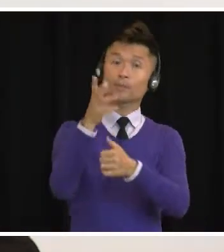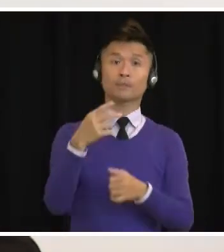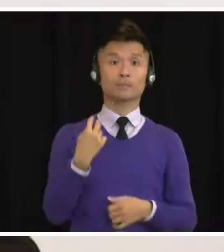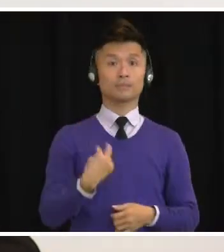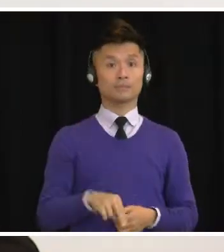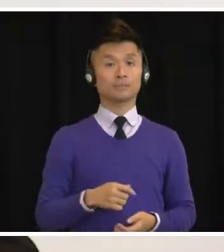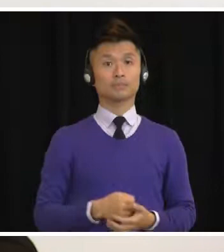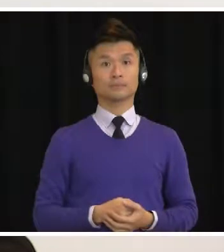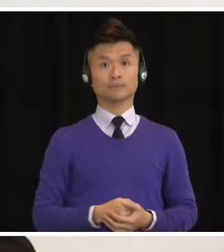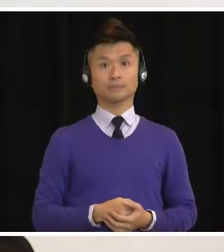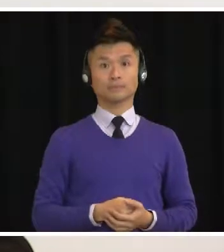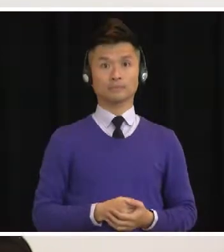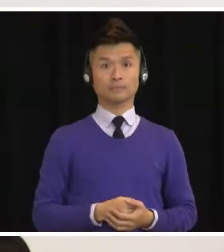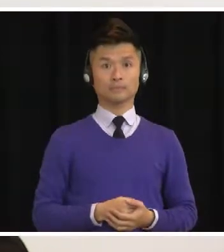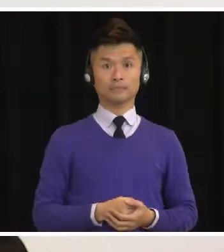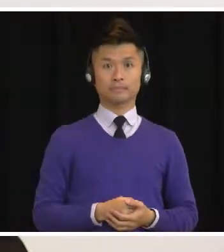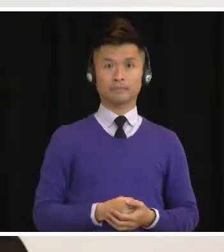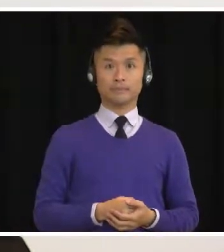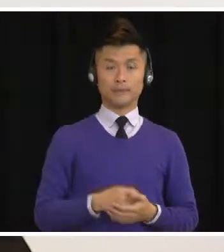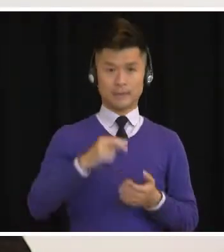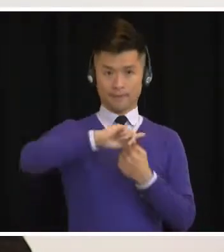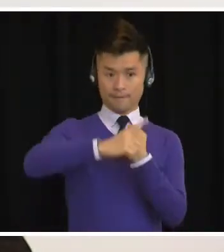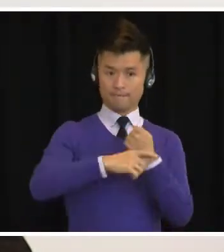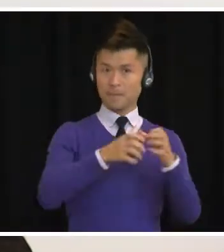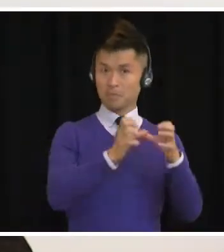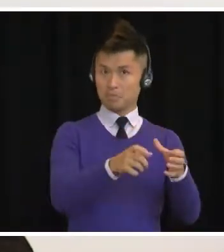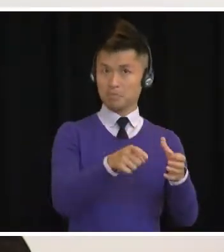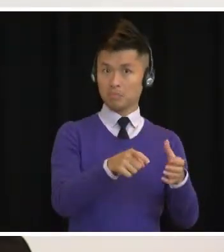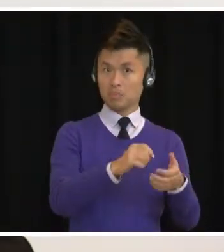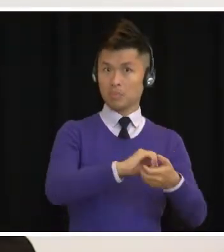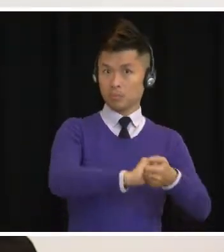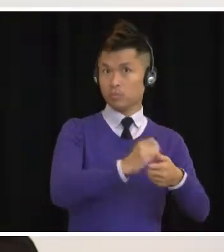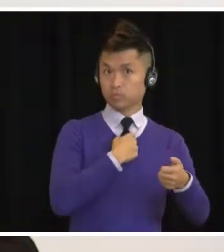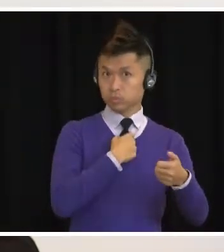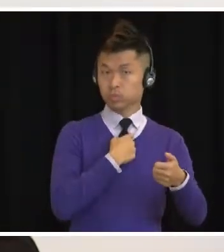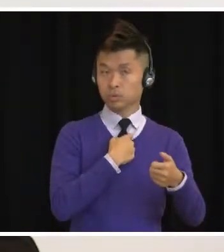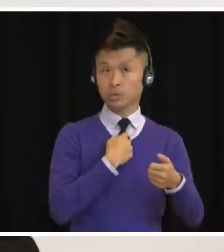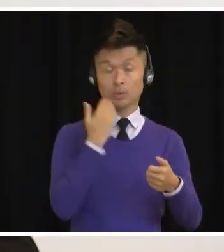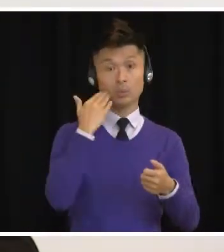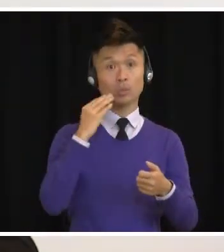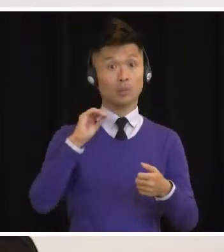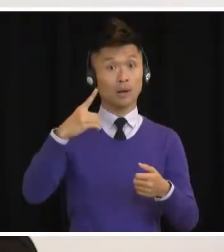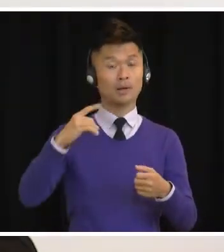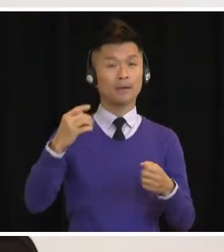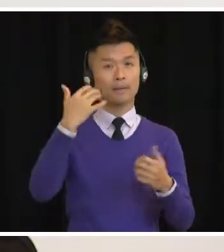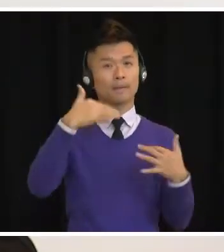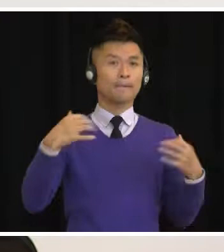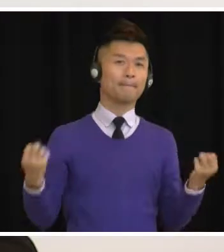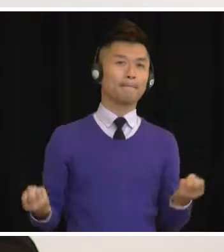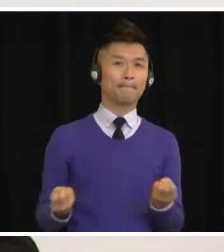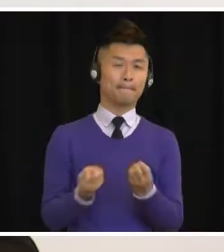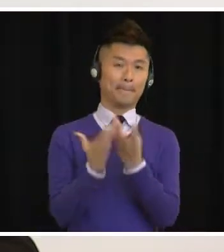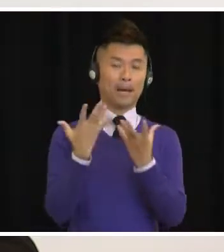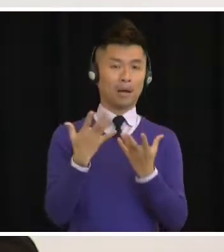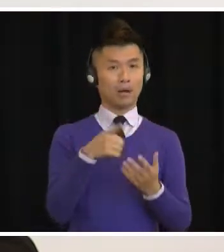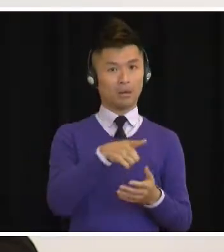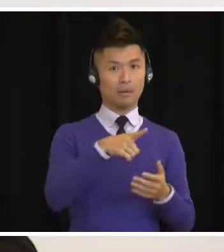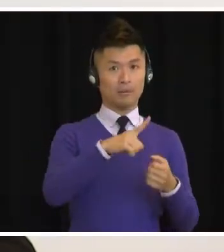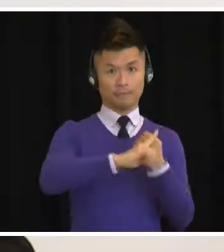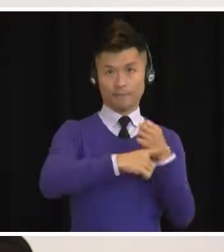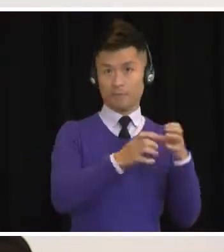necessary when problems arise. My second question is,